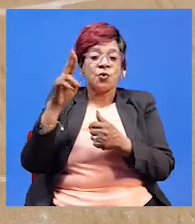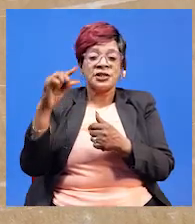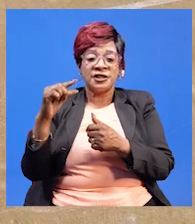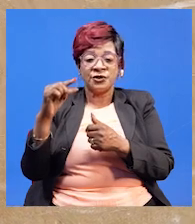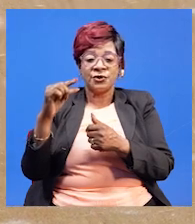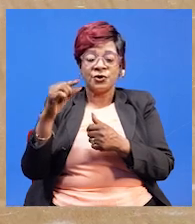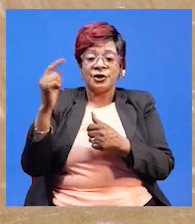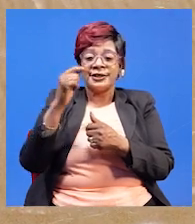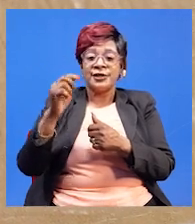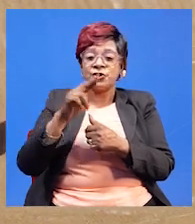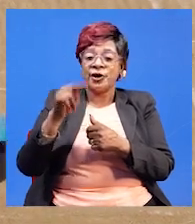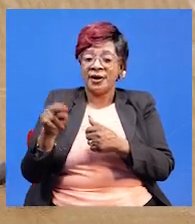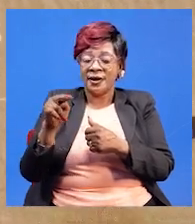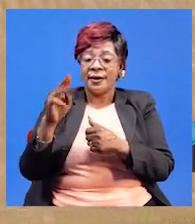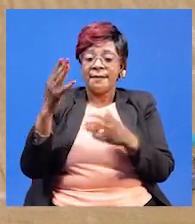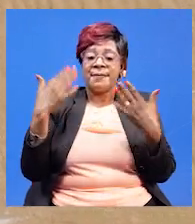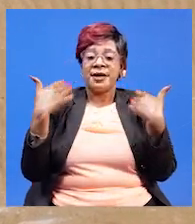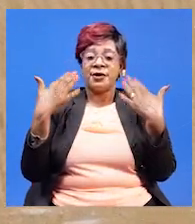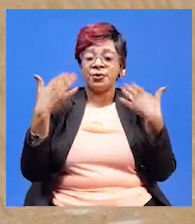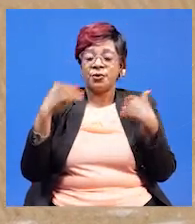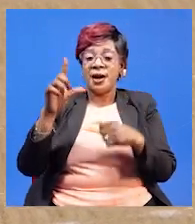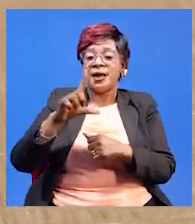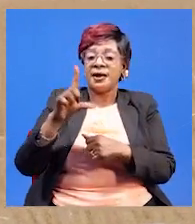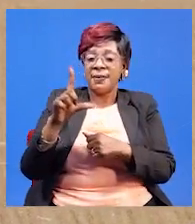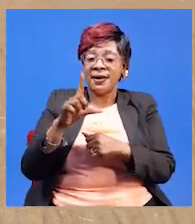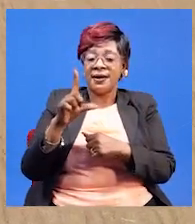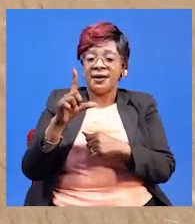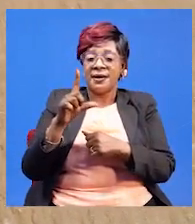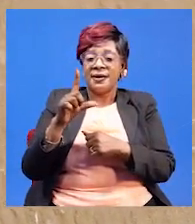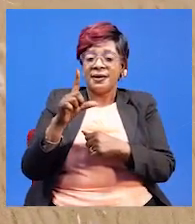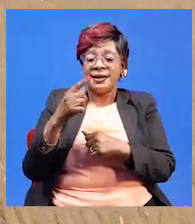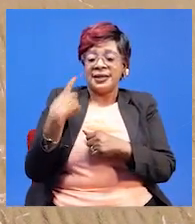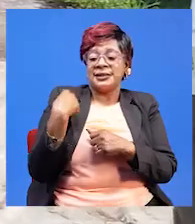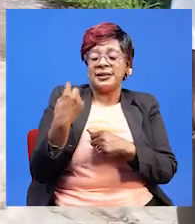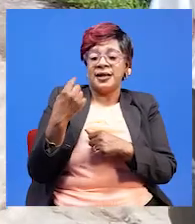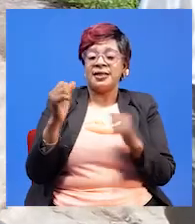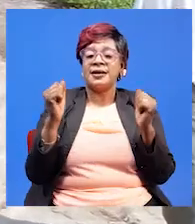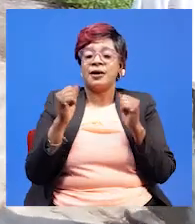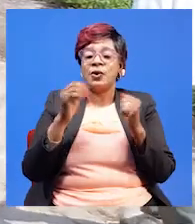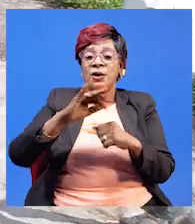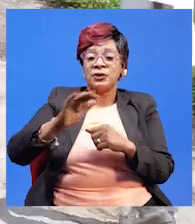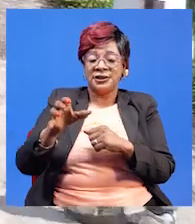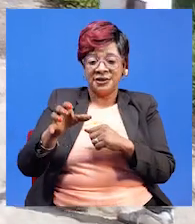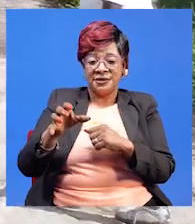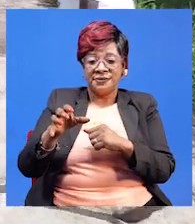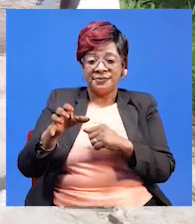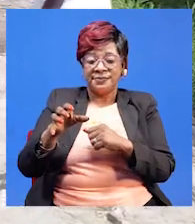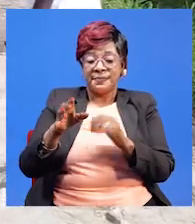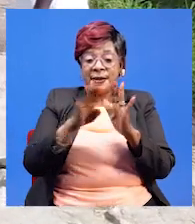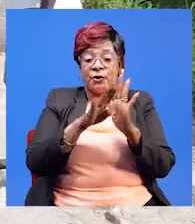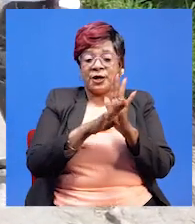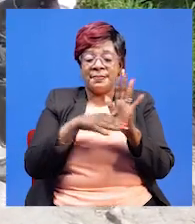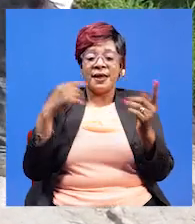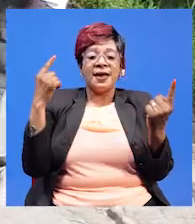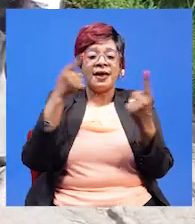Uasin Gishu, Trans Nzoia, Meru, Laikipia, and recently Nyandarua counties. The